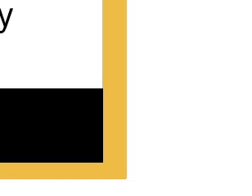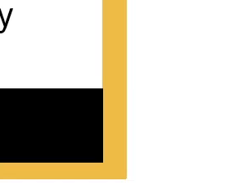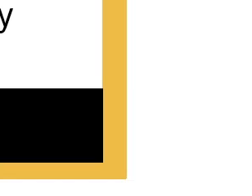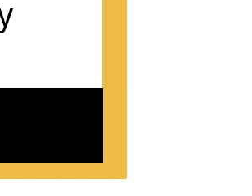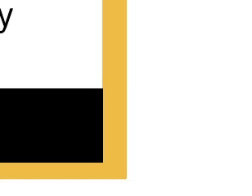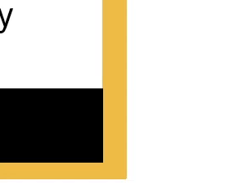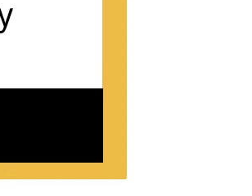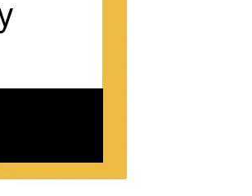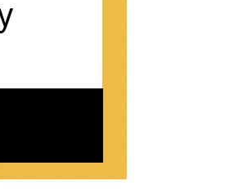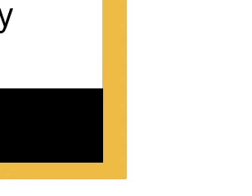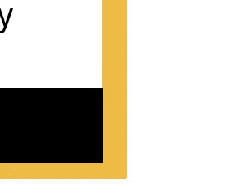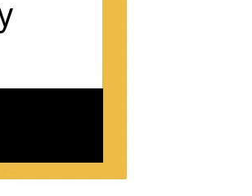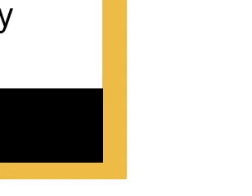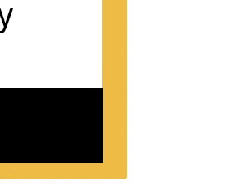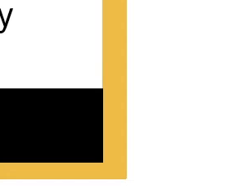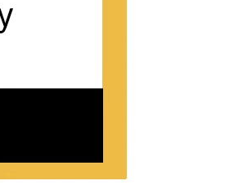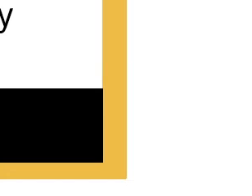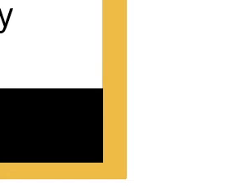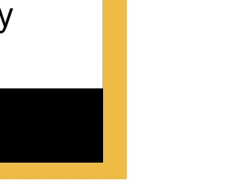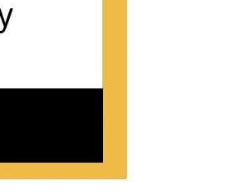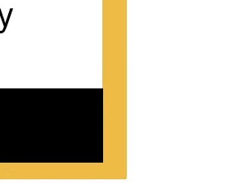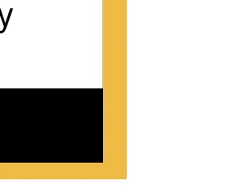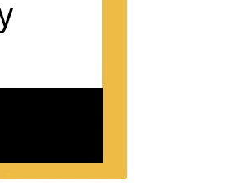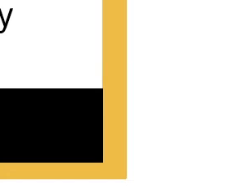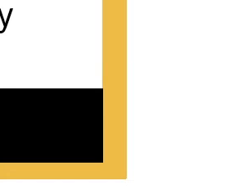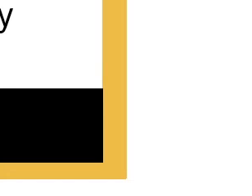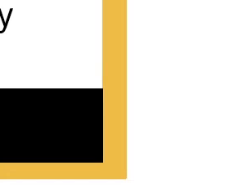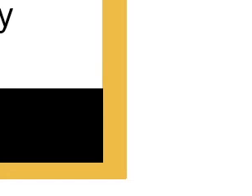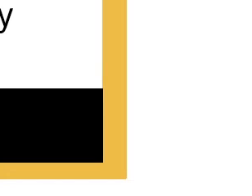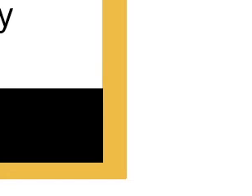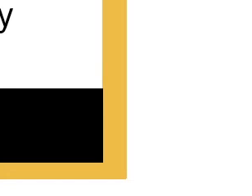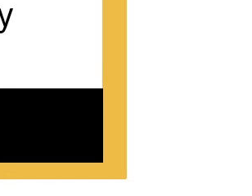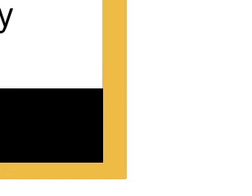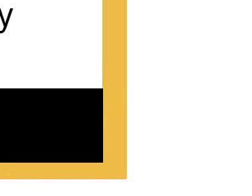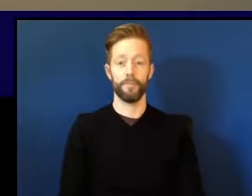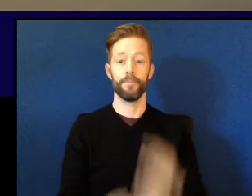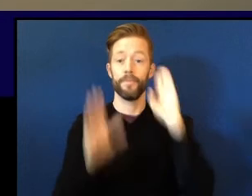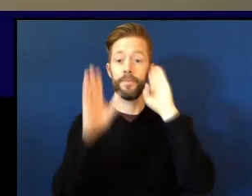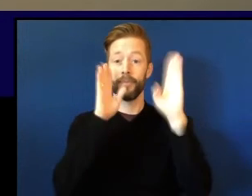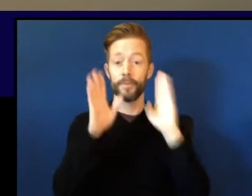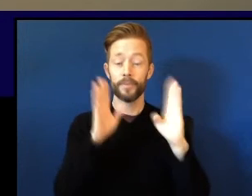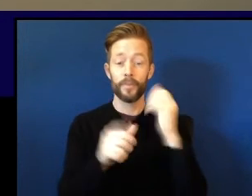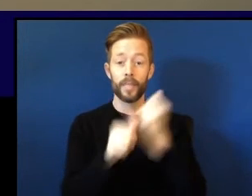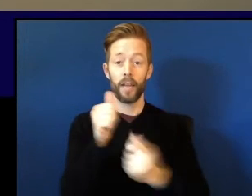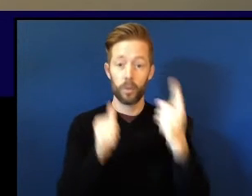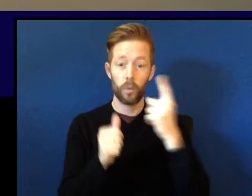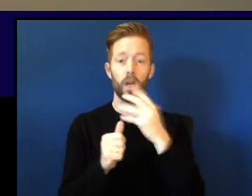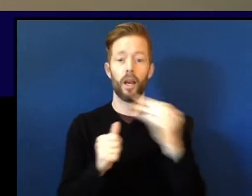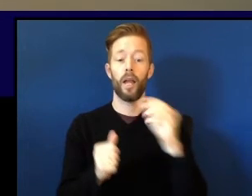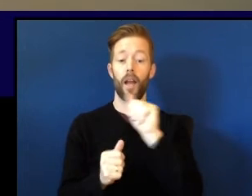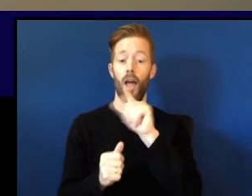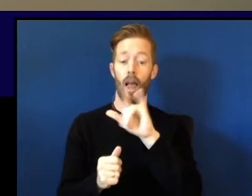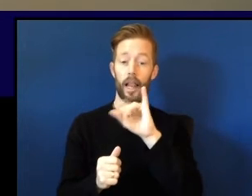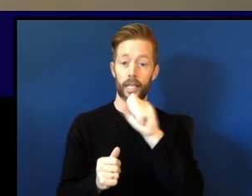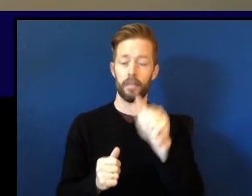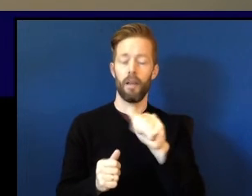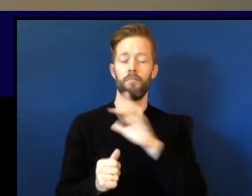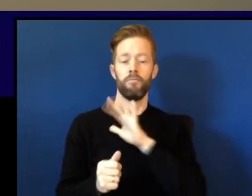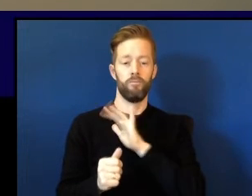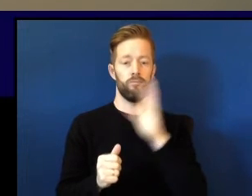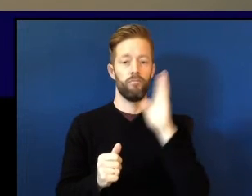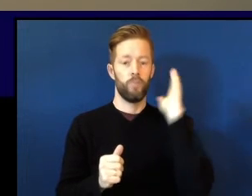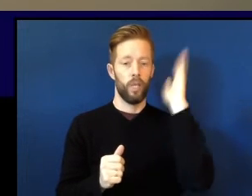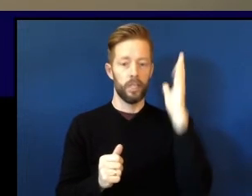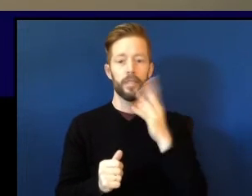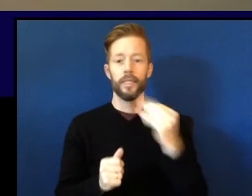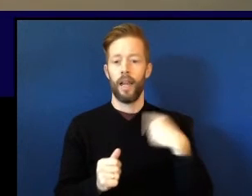Every Day. Dr. Ann Sam is the moderator. Hello, everyone. And Alyssa, that was a great presentation.